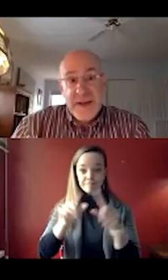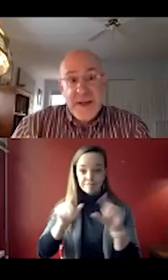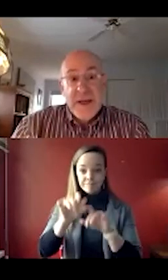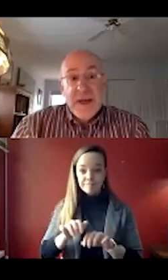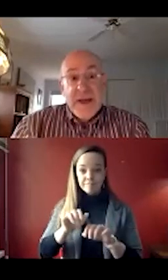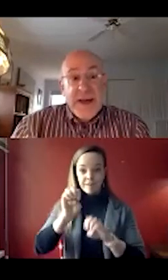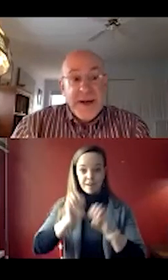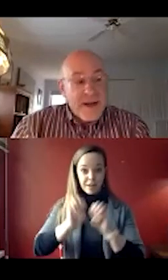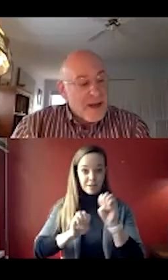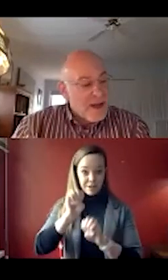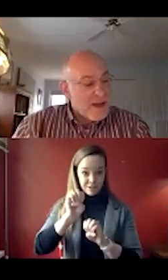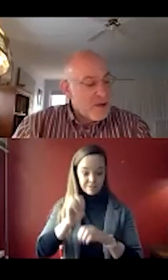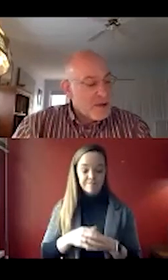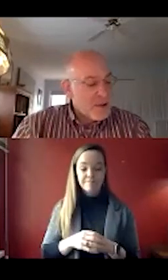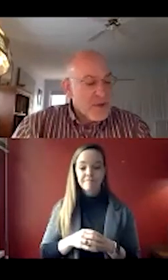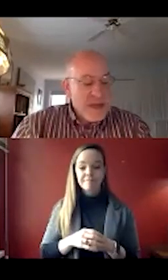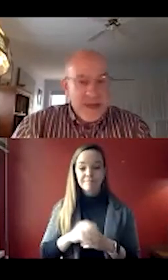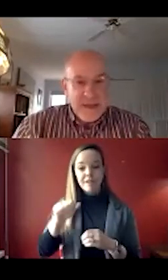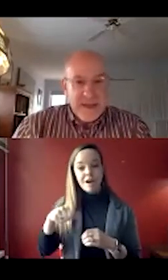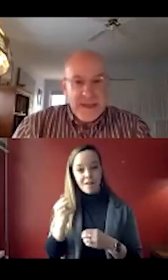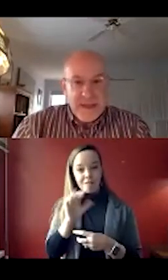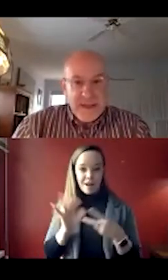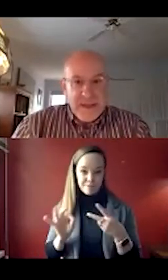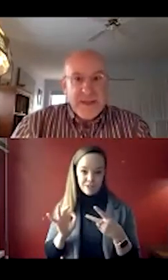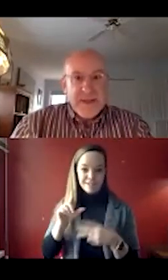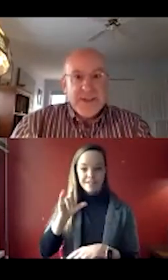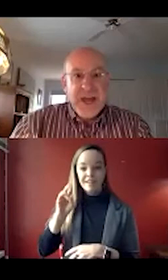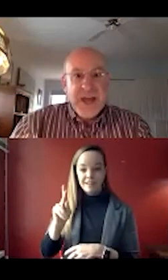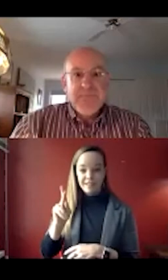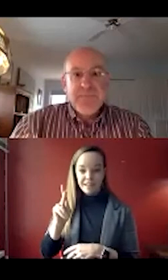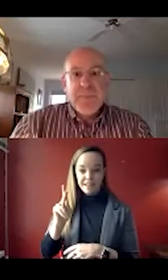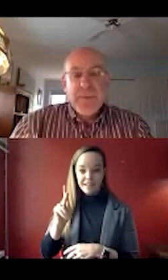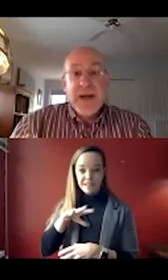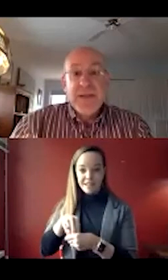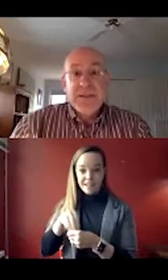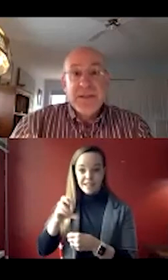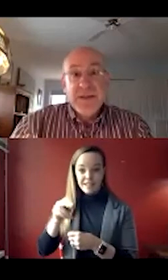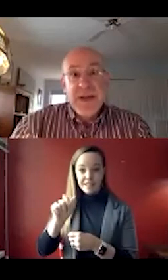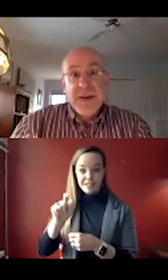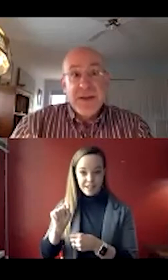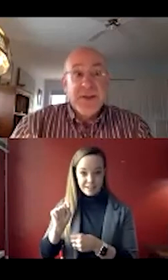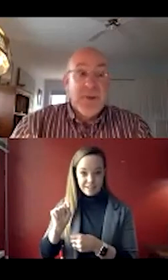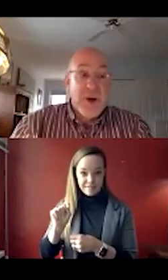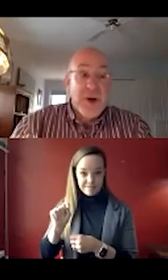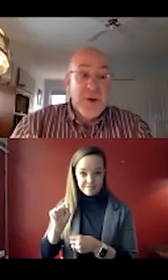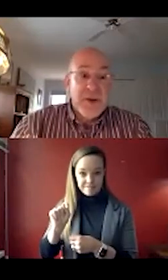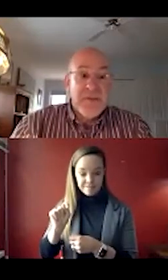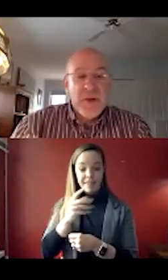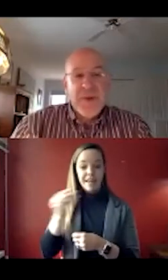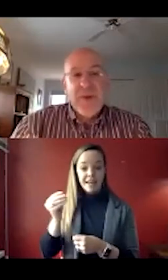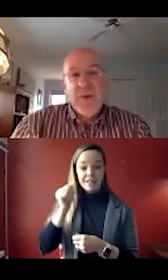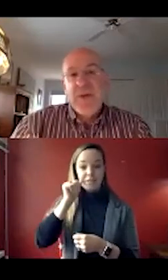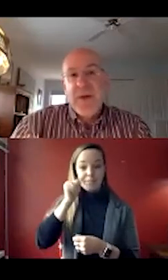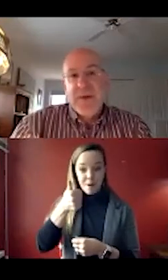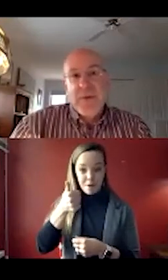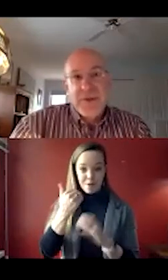then. And there'll also be a link in the chat box. And then tomorrow, a follow-up